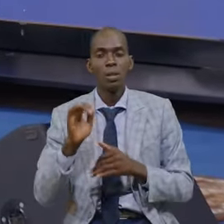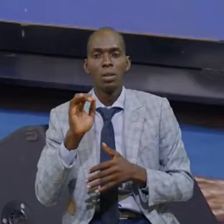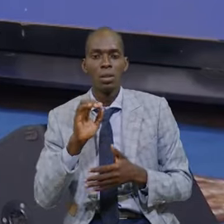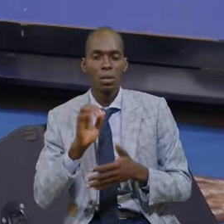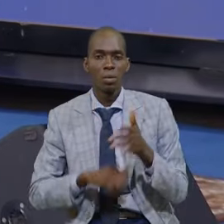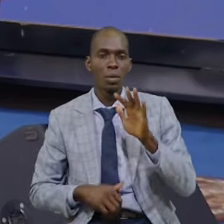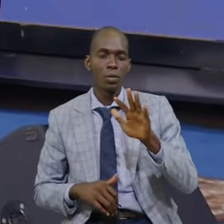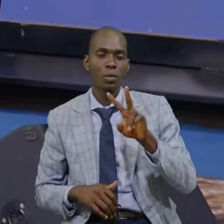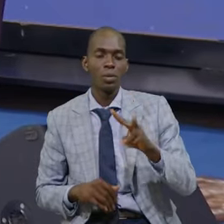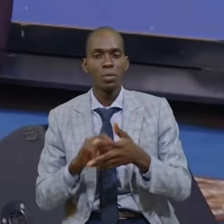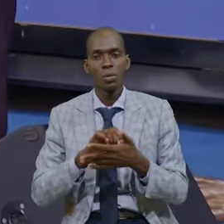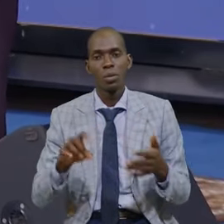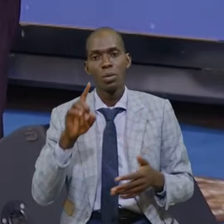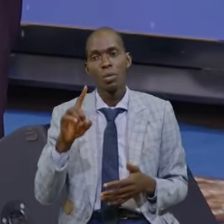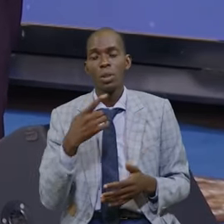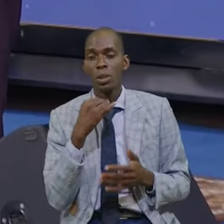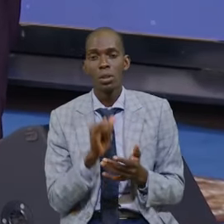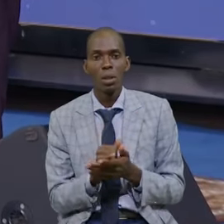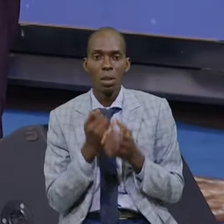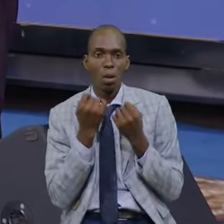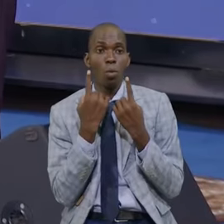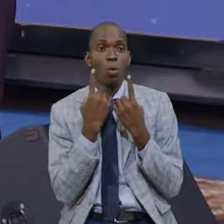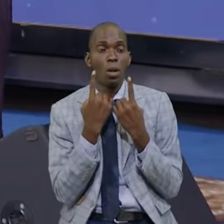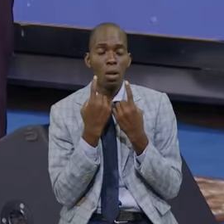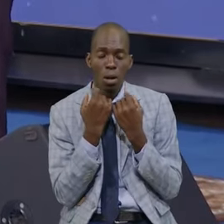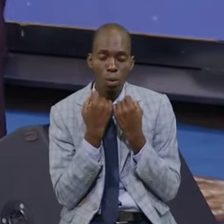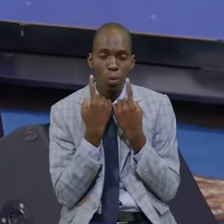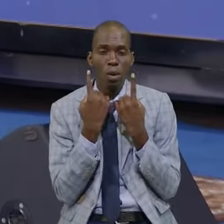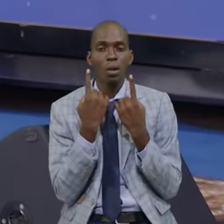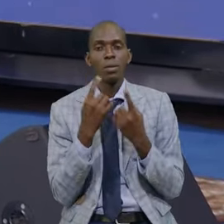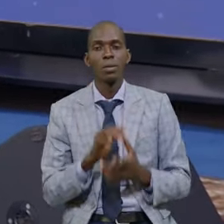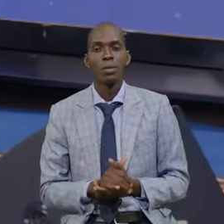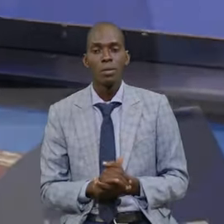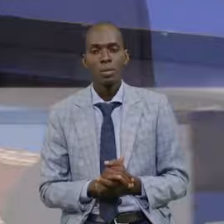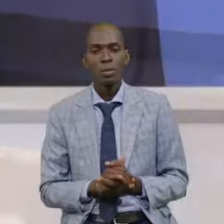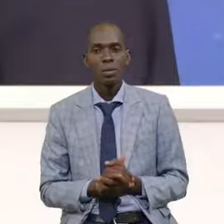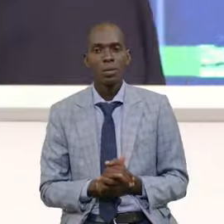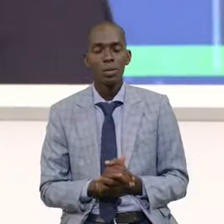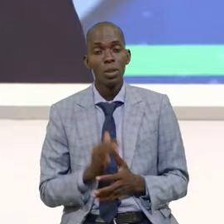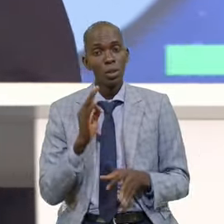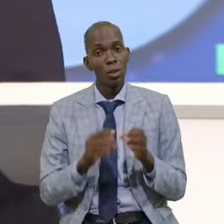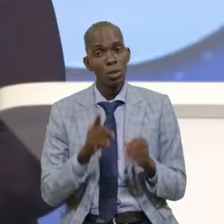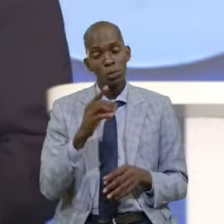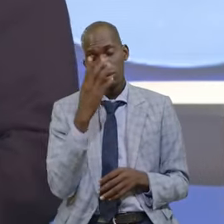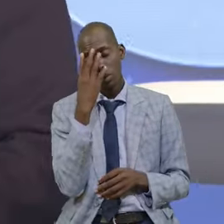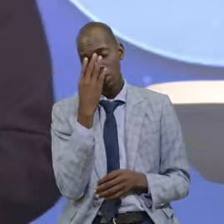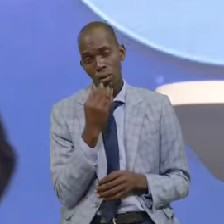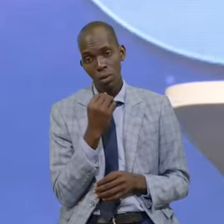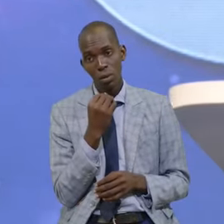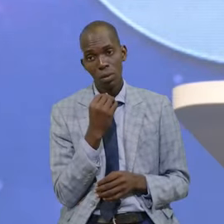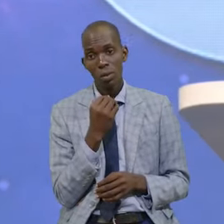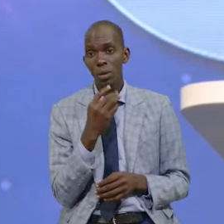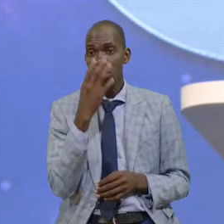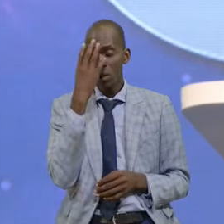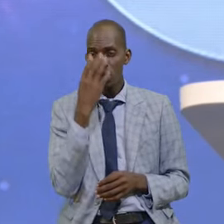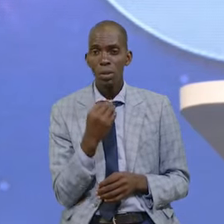verse 1. It says, awake, awake. If you sleep, sleep is a time